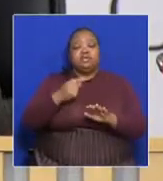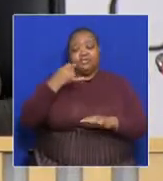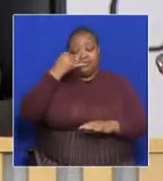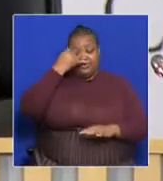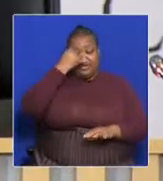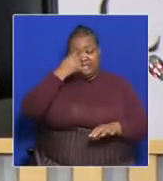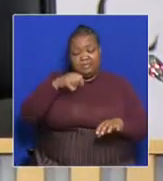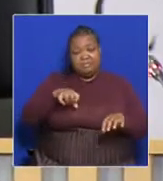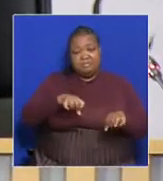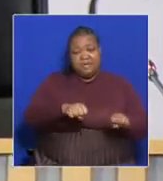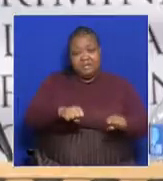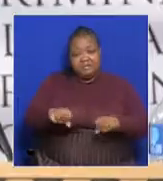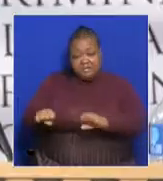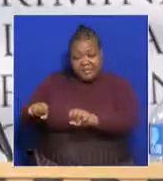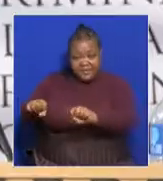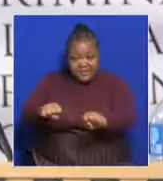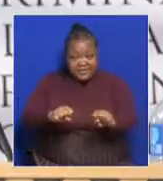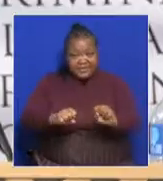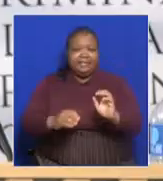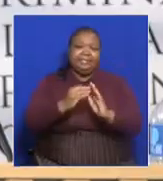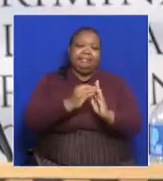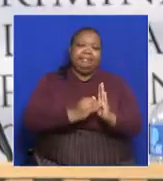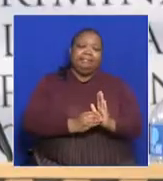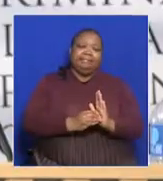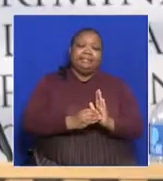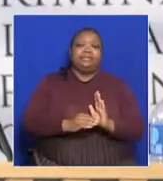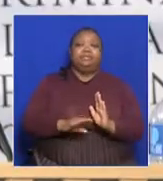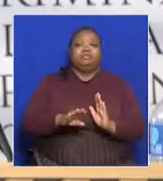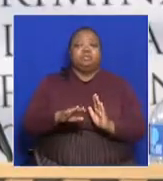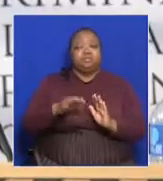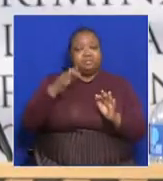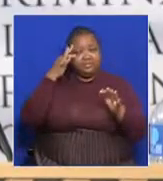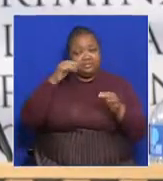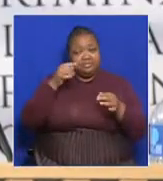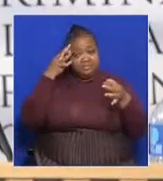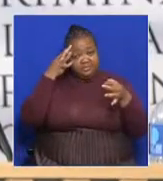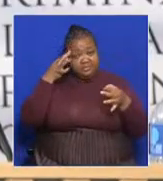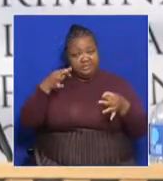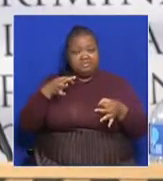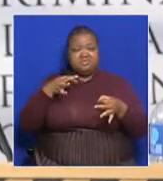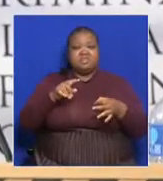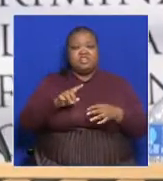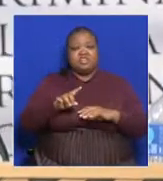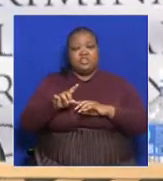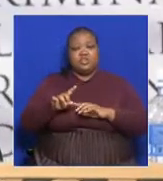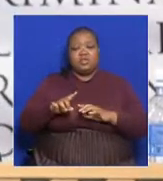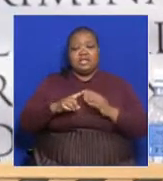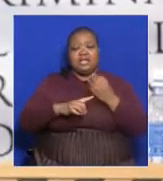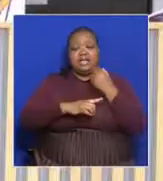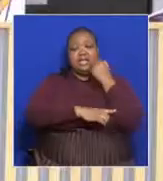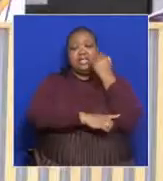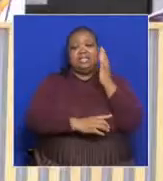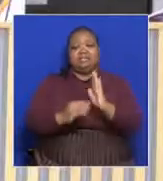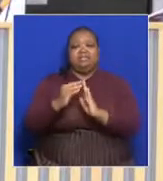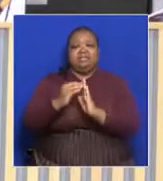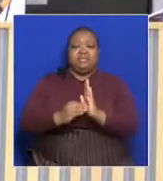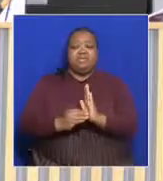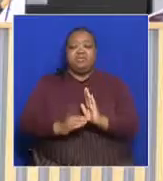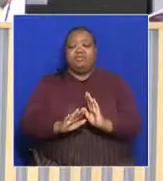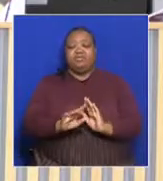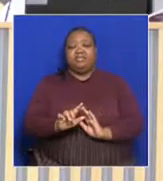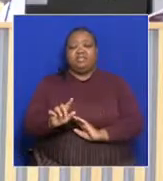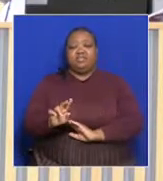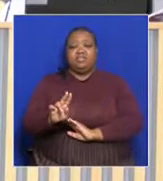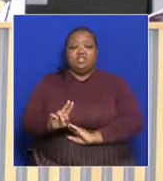Yes, I see that. And I have determined that the last entry at 572 is dated for October 2025.